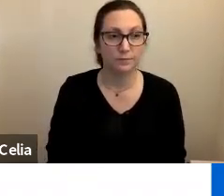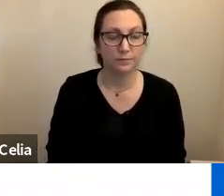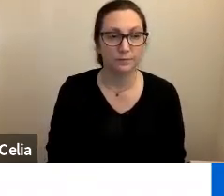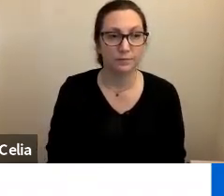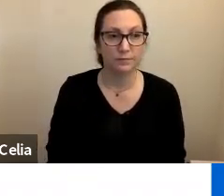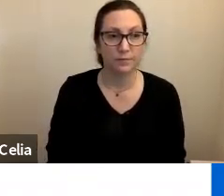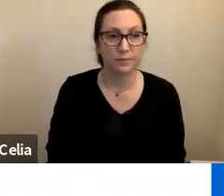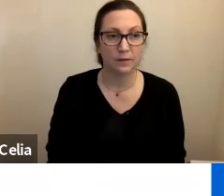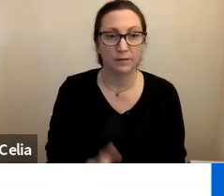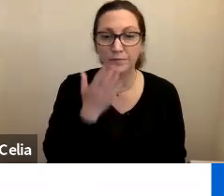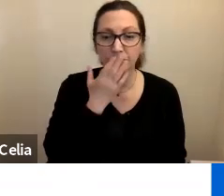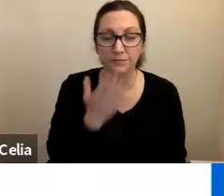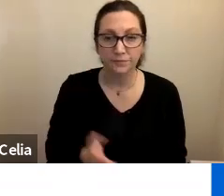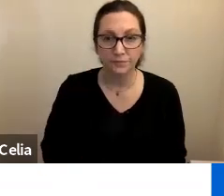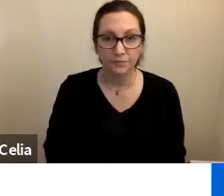Thank you, Ms. Acevedo.